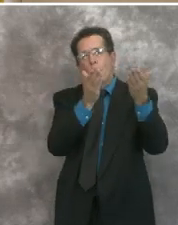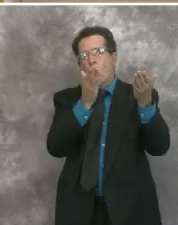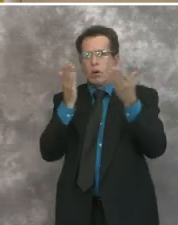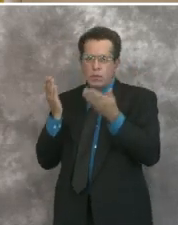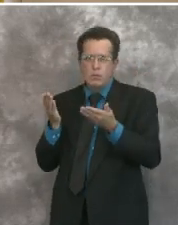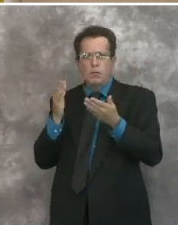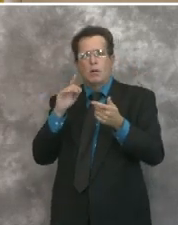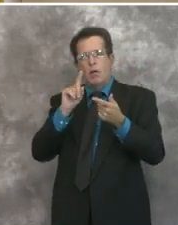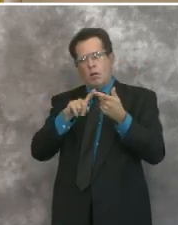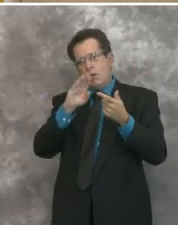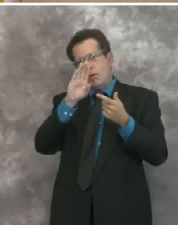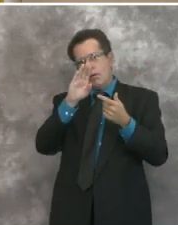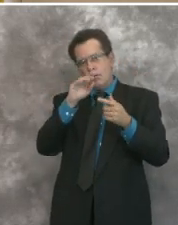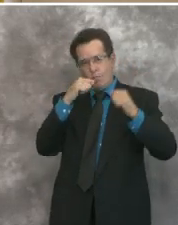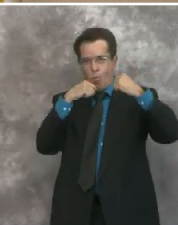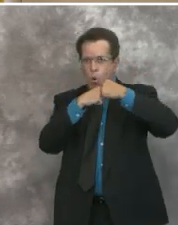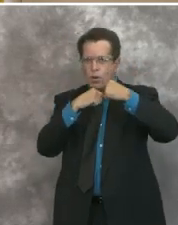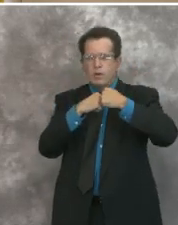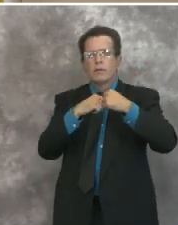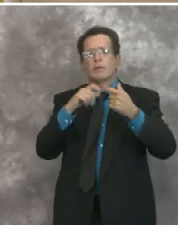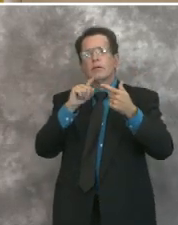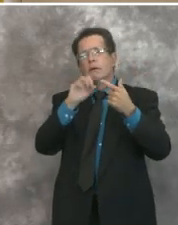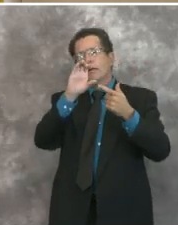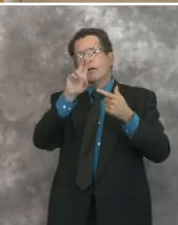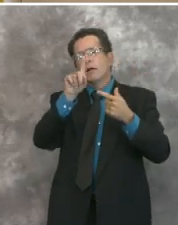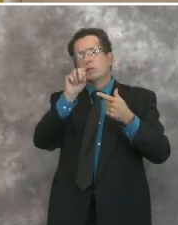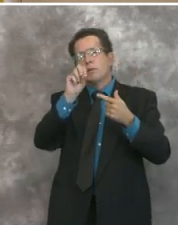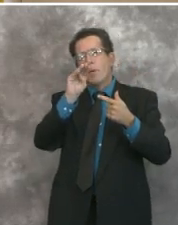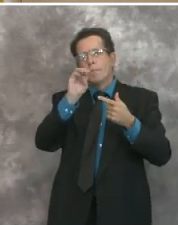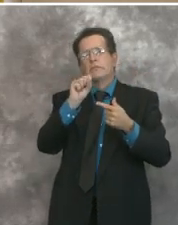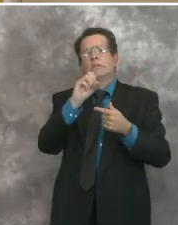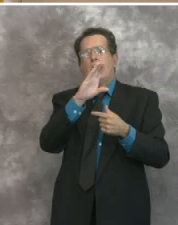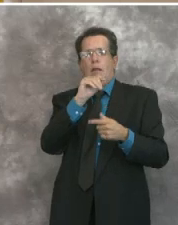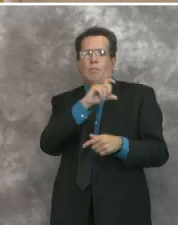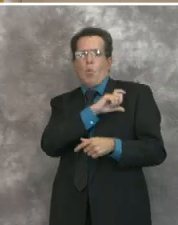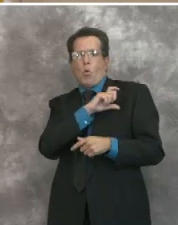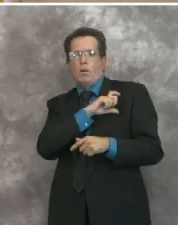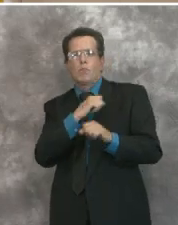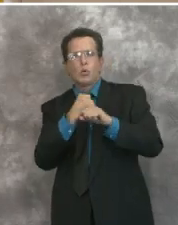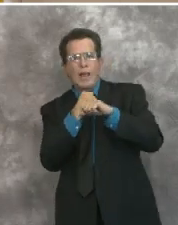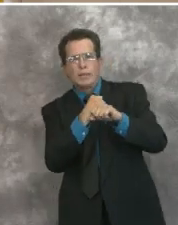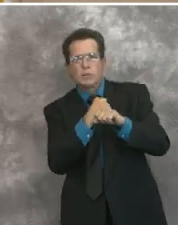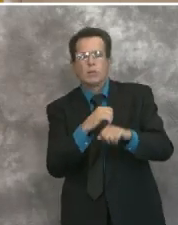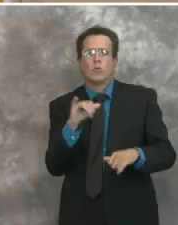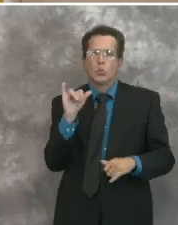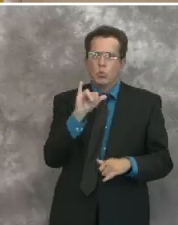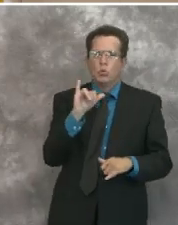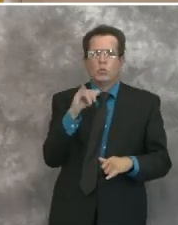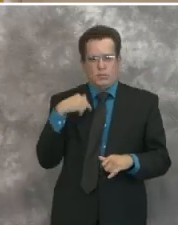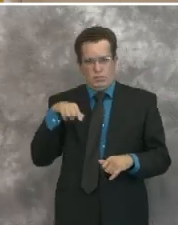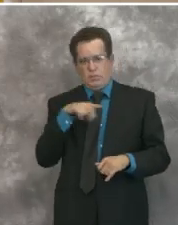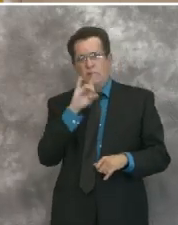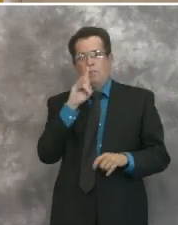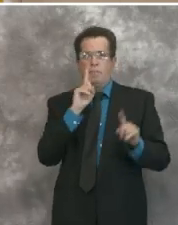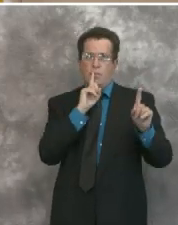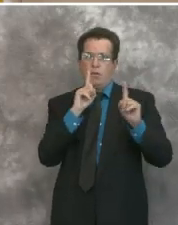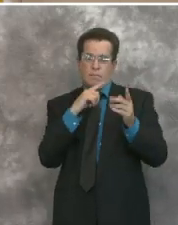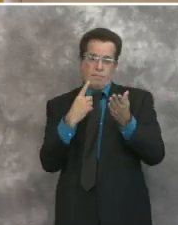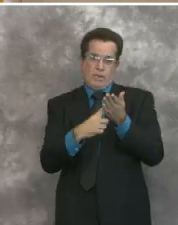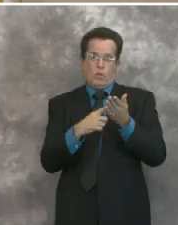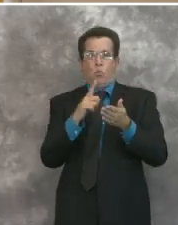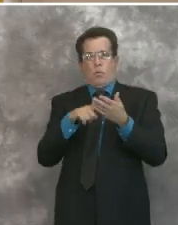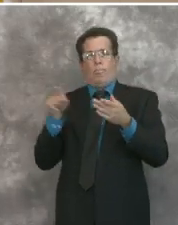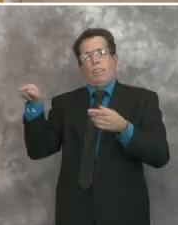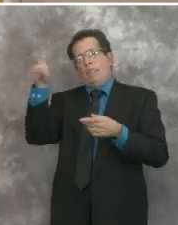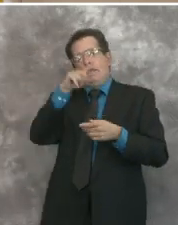well as customs and border protection, and what they see on the